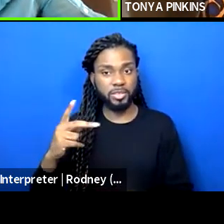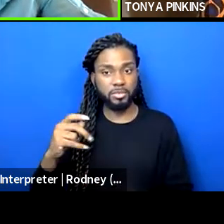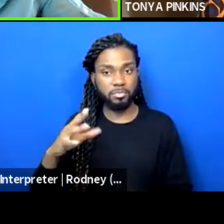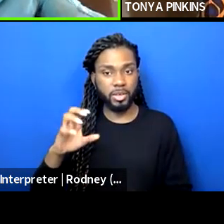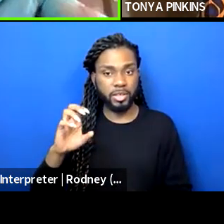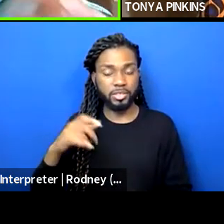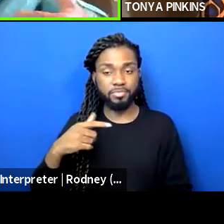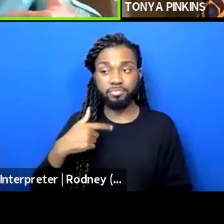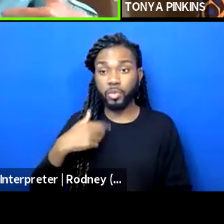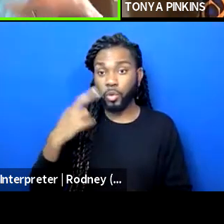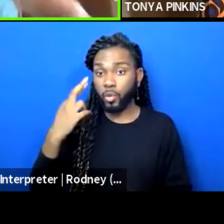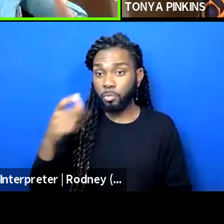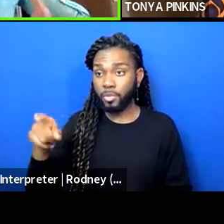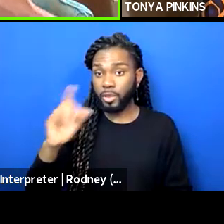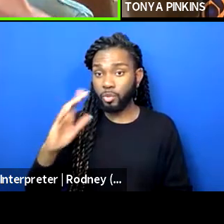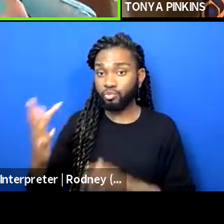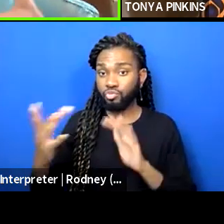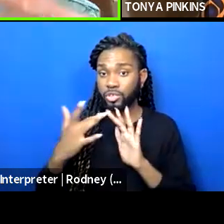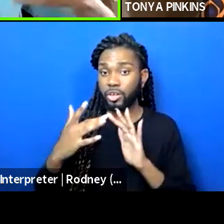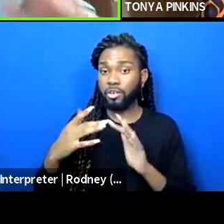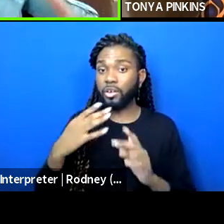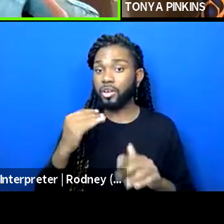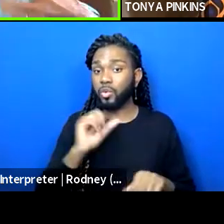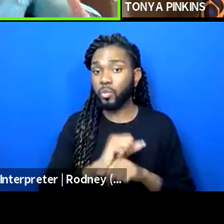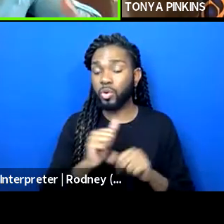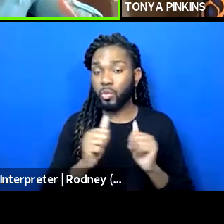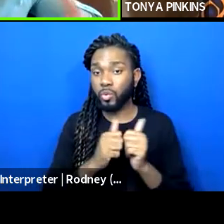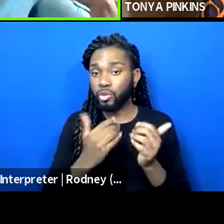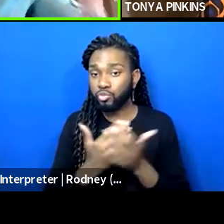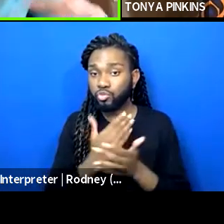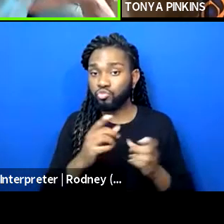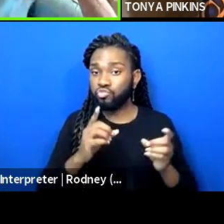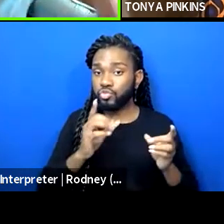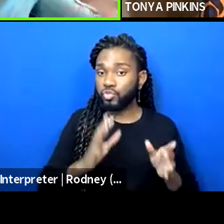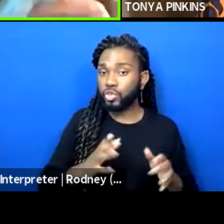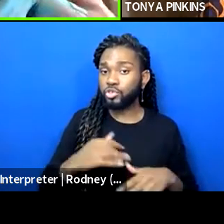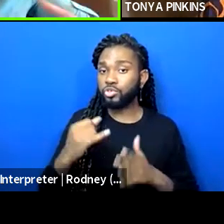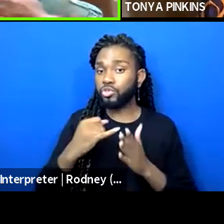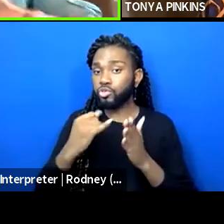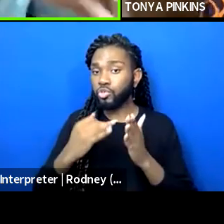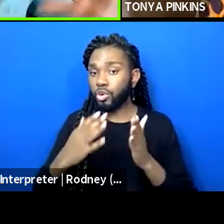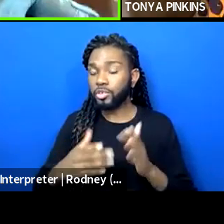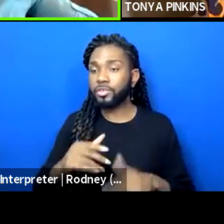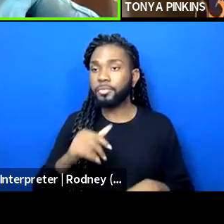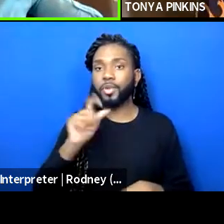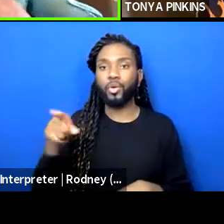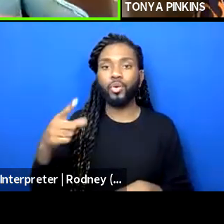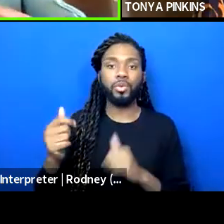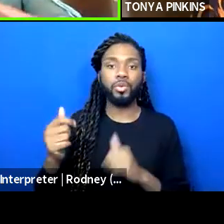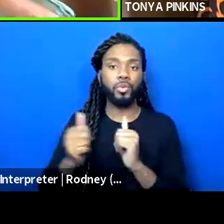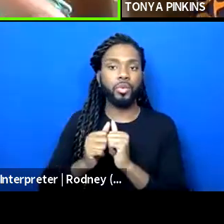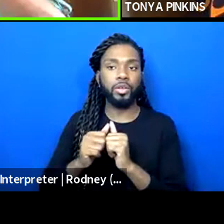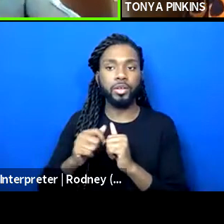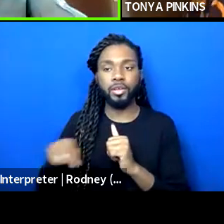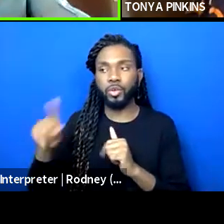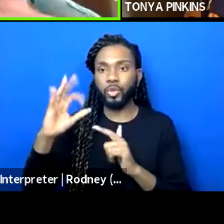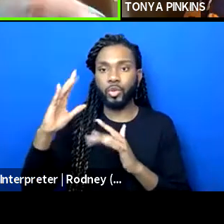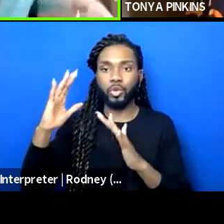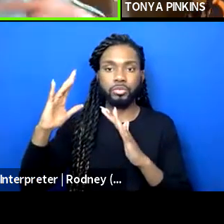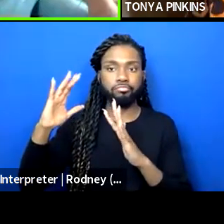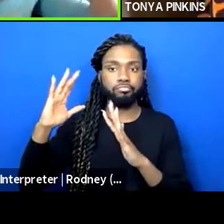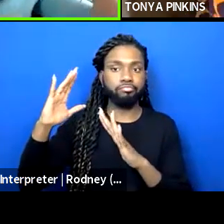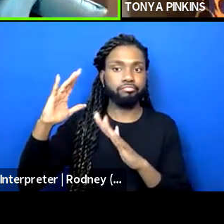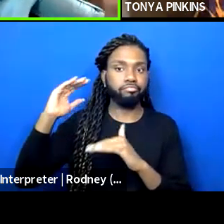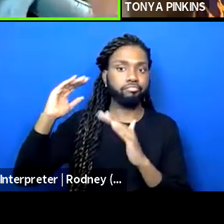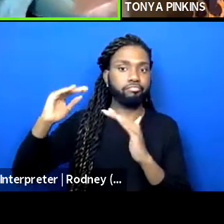I hope that they will reach out and work with emergent directors and artists and not only with, you know, the top two,